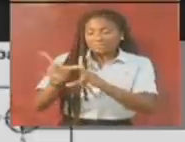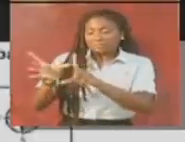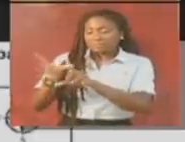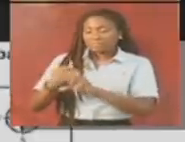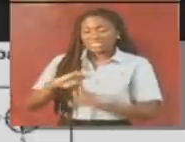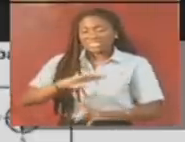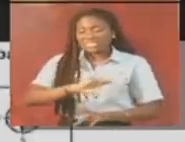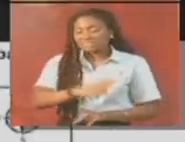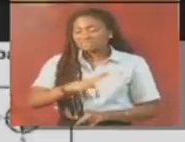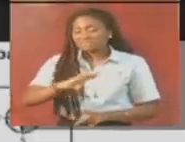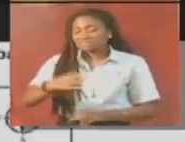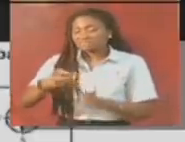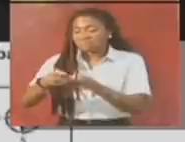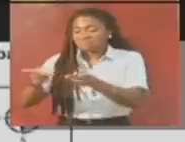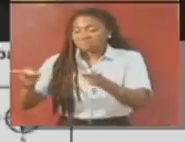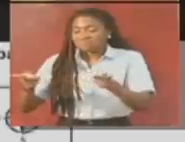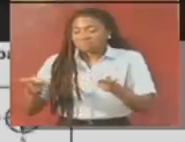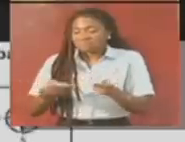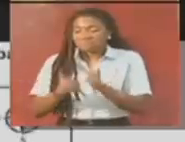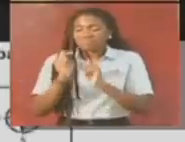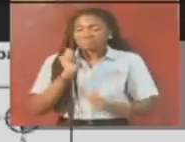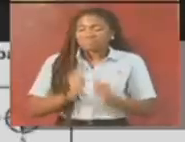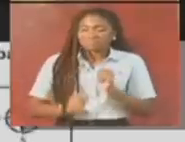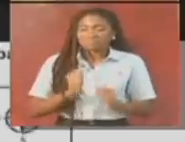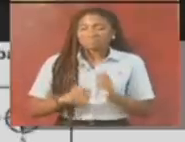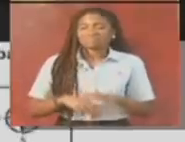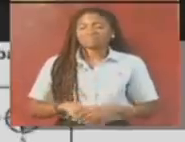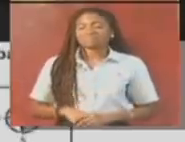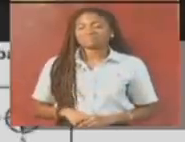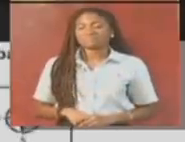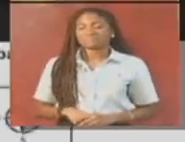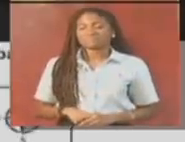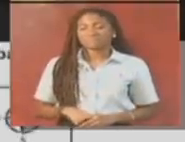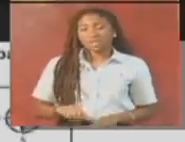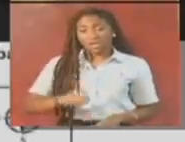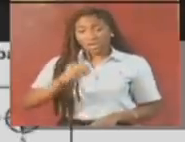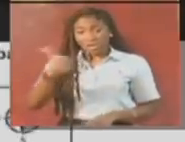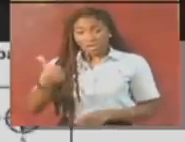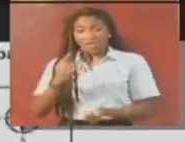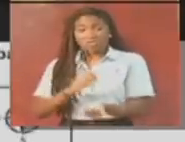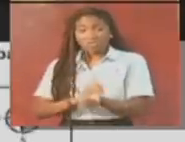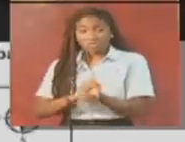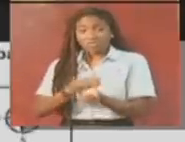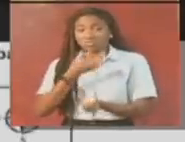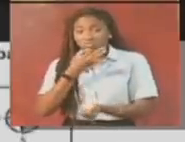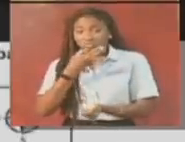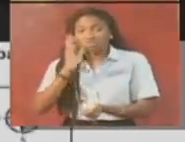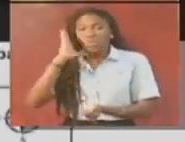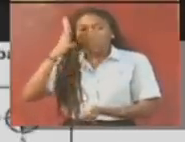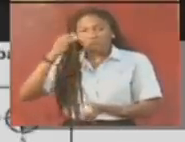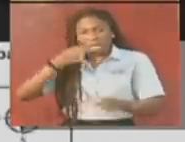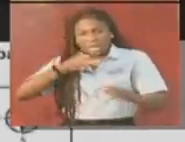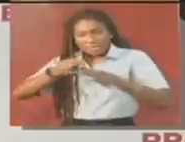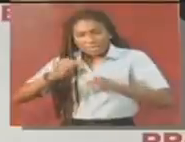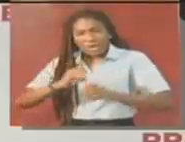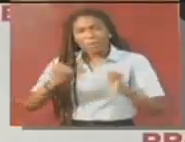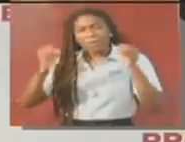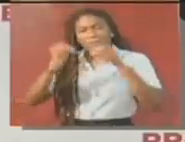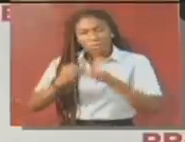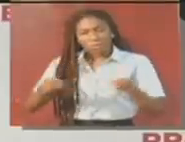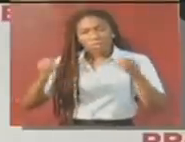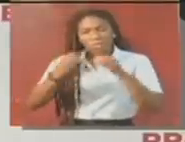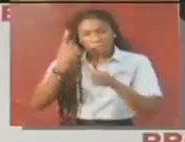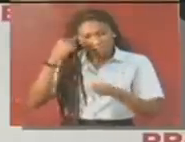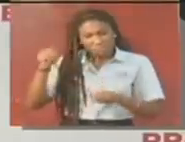analytic geographic component from Mr. Siram Singh when he does the geographic presentation. Now, that brings me to the